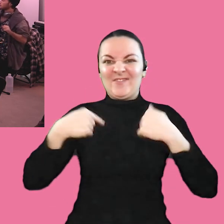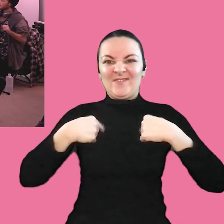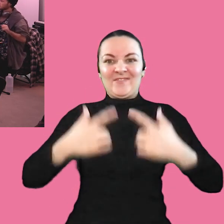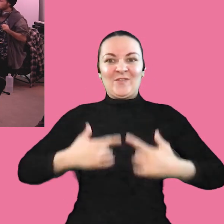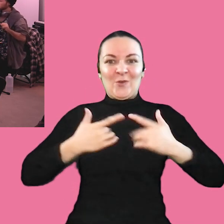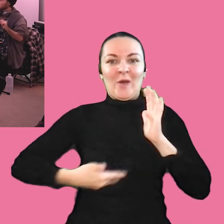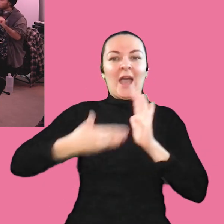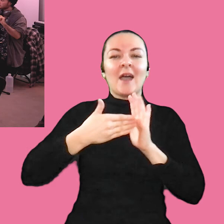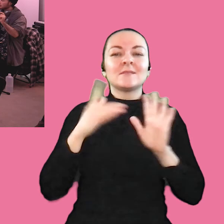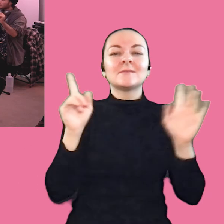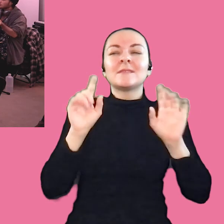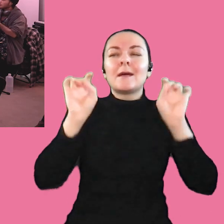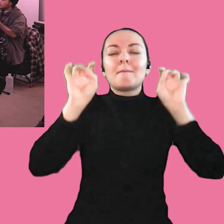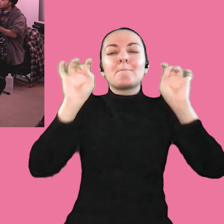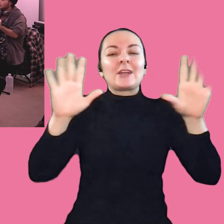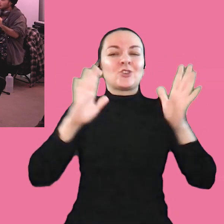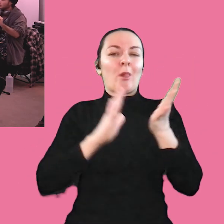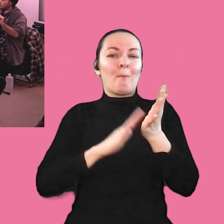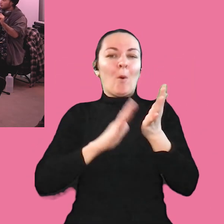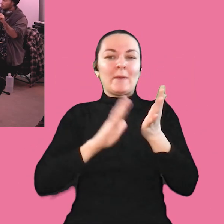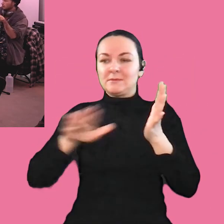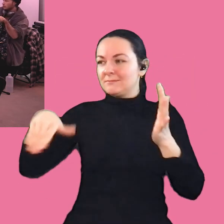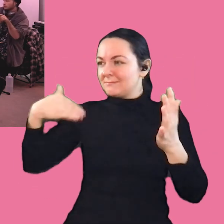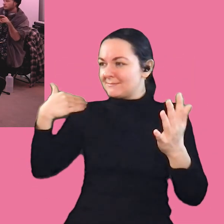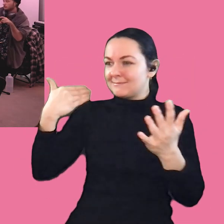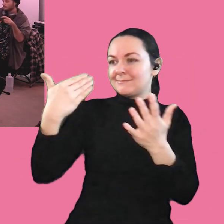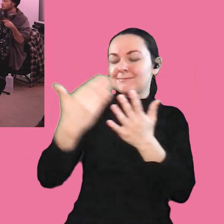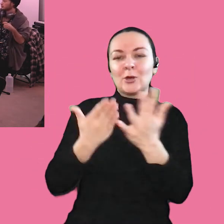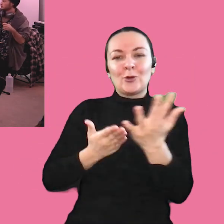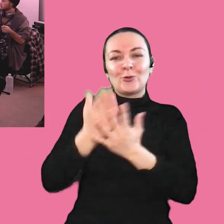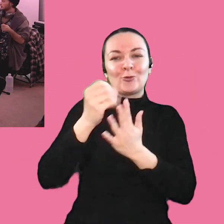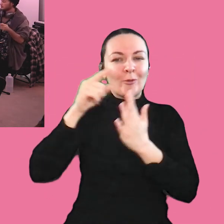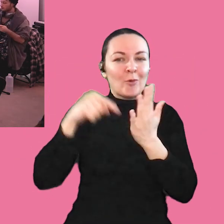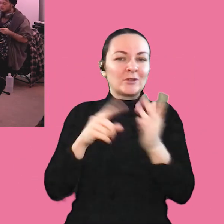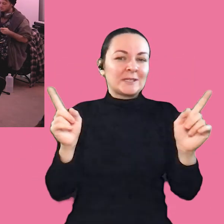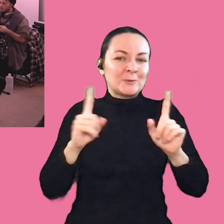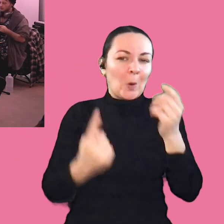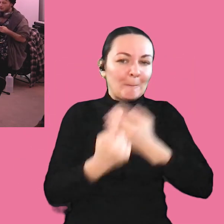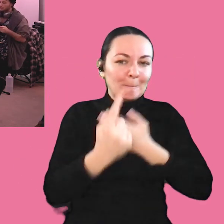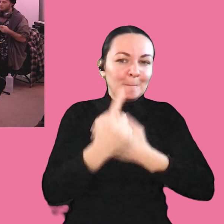are the magical moments that have come up so far on the time that you've been doing these projects.